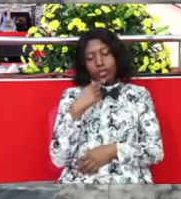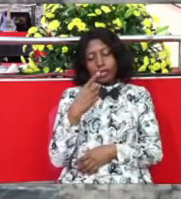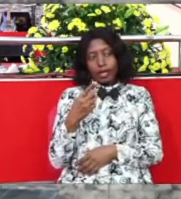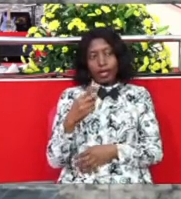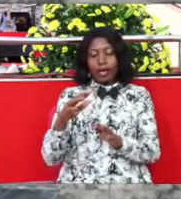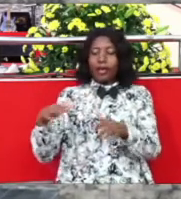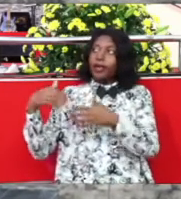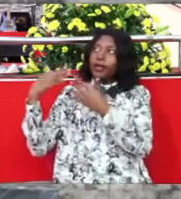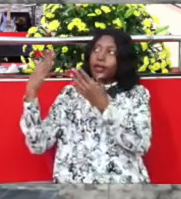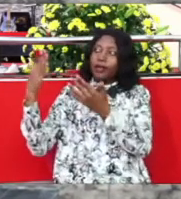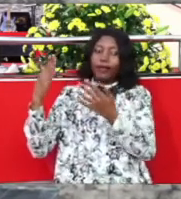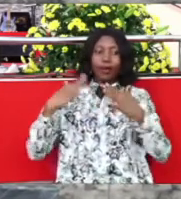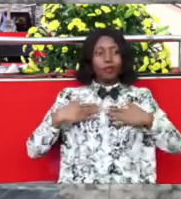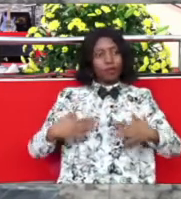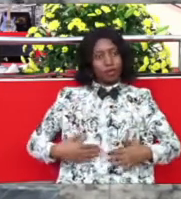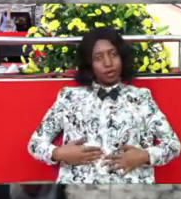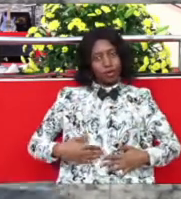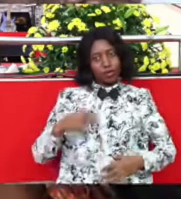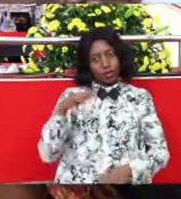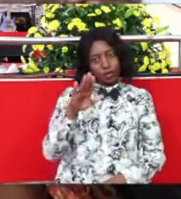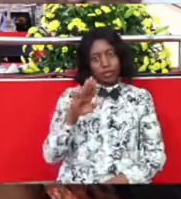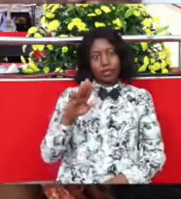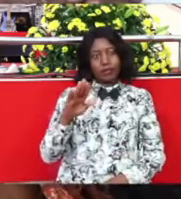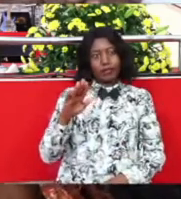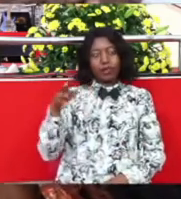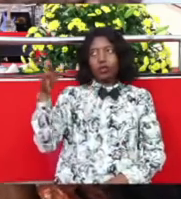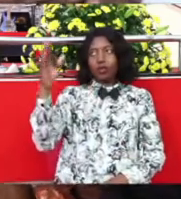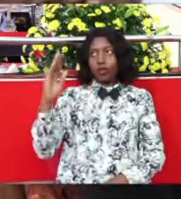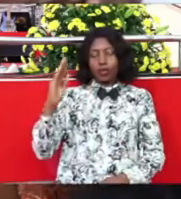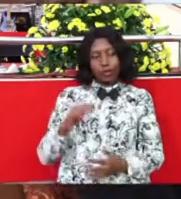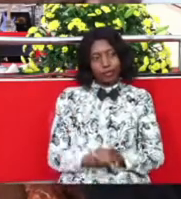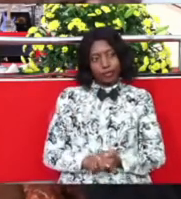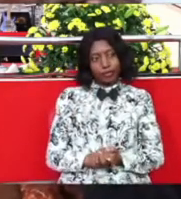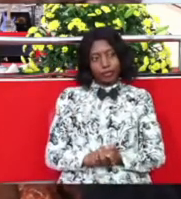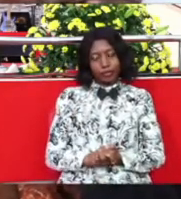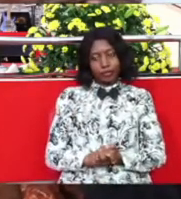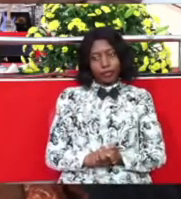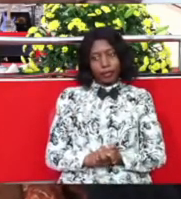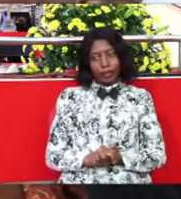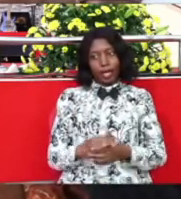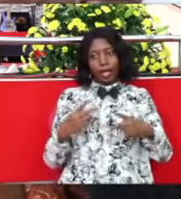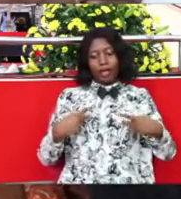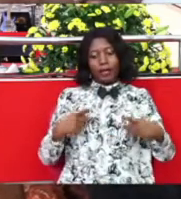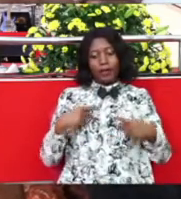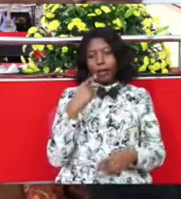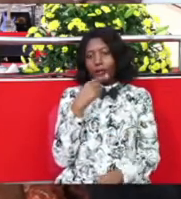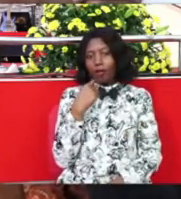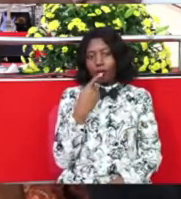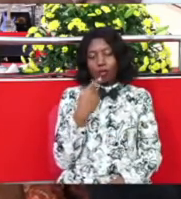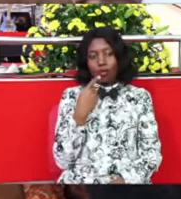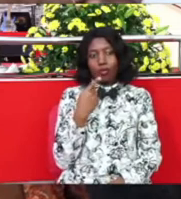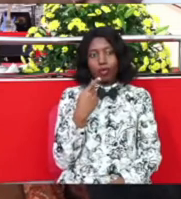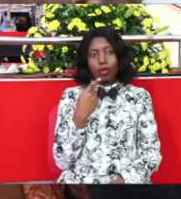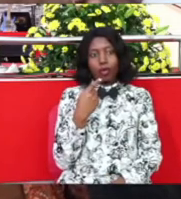mwili wako kama dhabihu inayoishi. The people in our midst who have gone beyond just being a bishop's